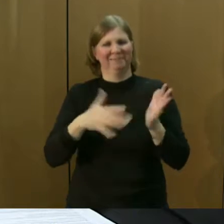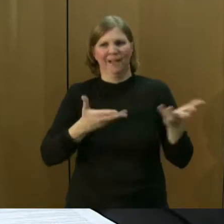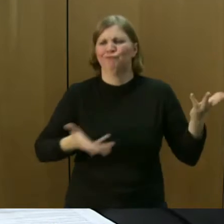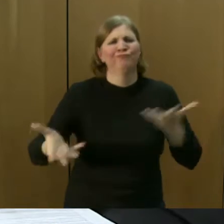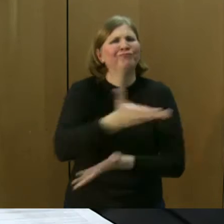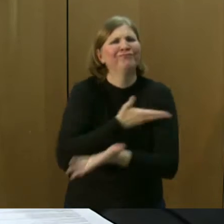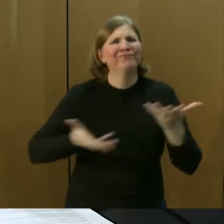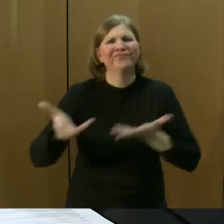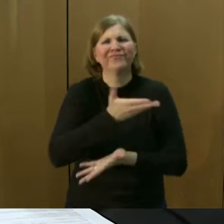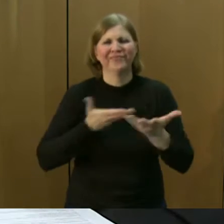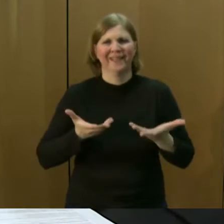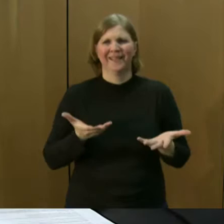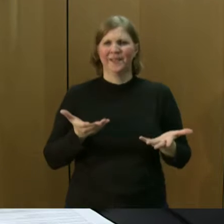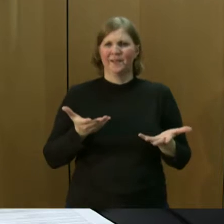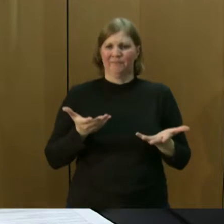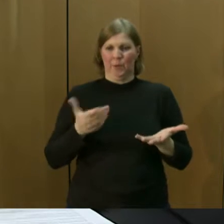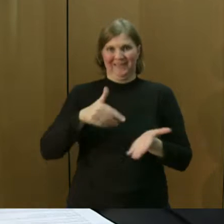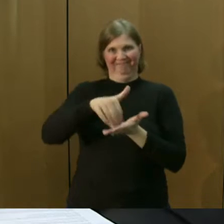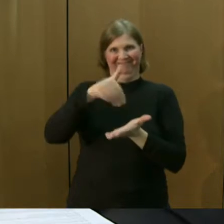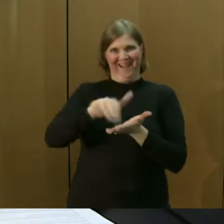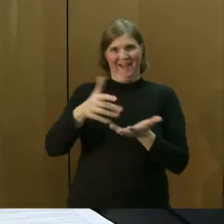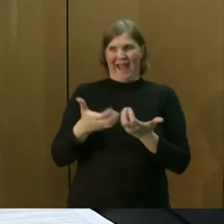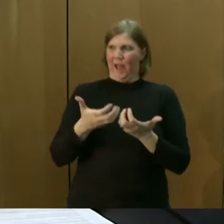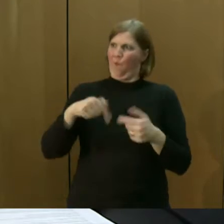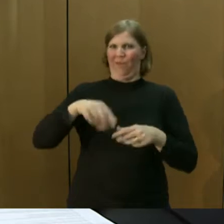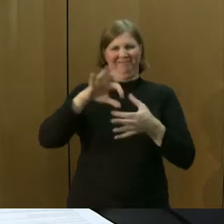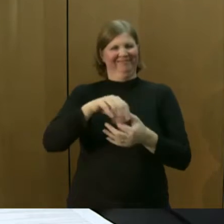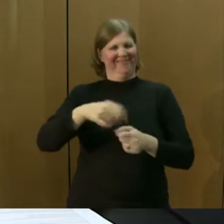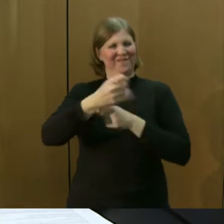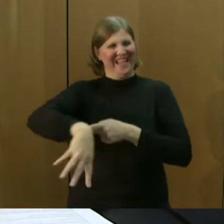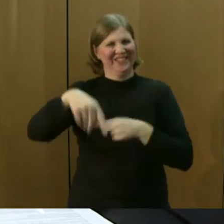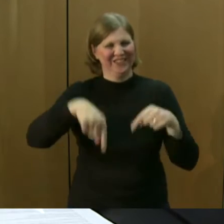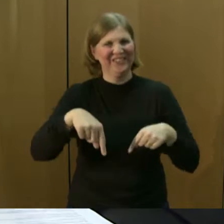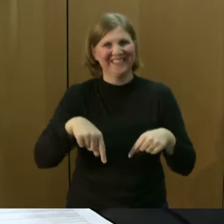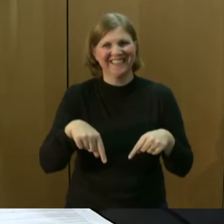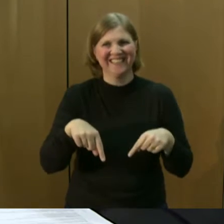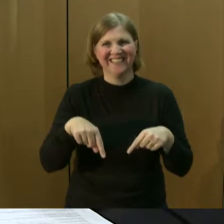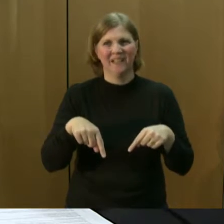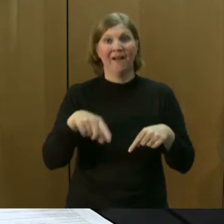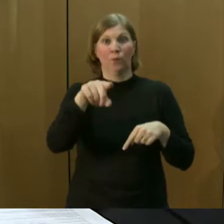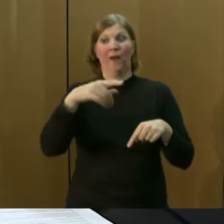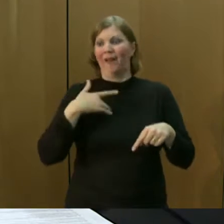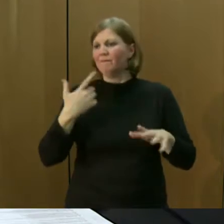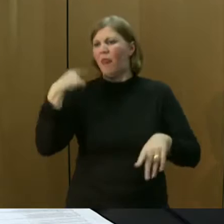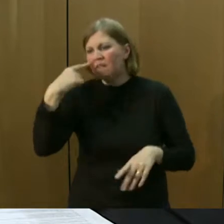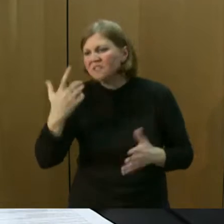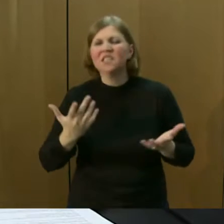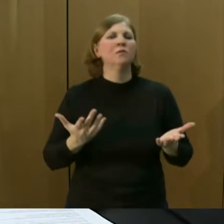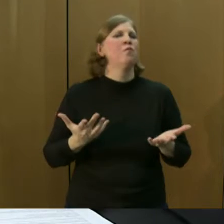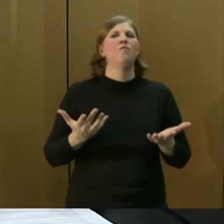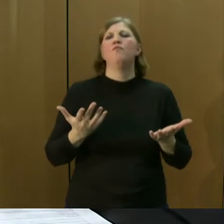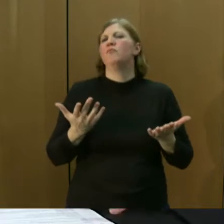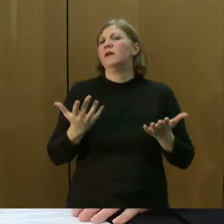from Brighton. And there's also some downloadable arts industry chats as well that Robin has chaired. So